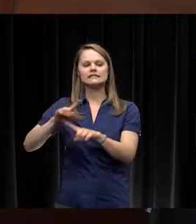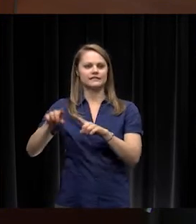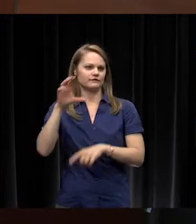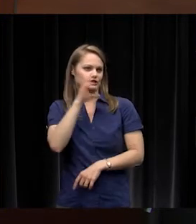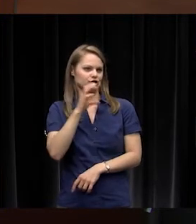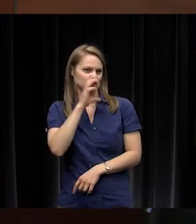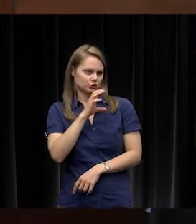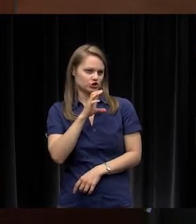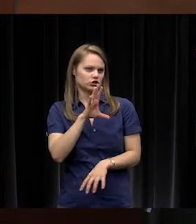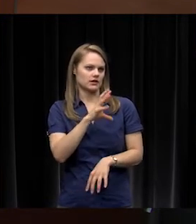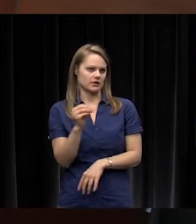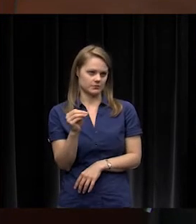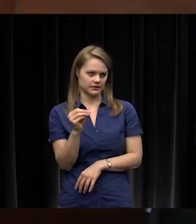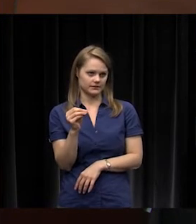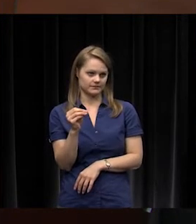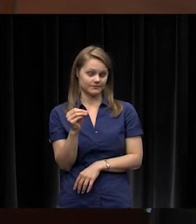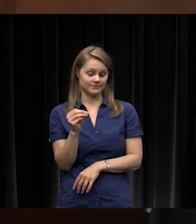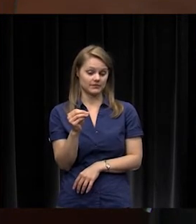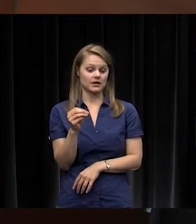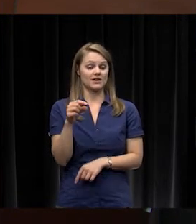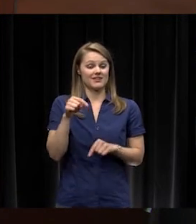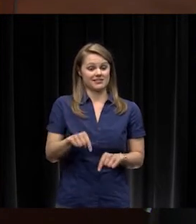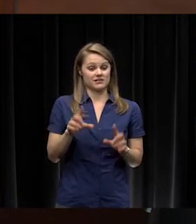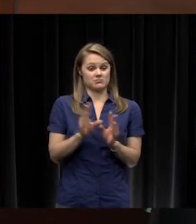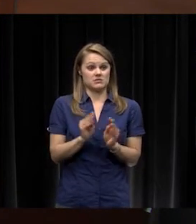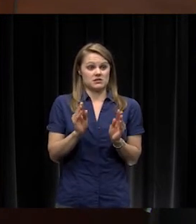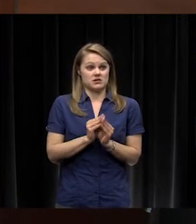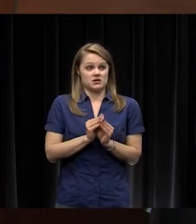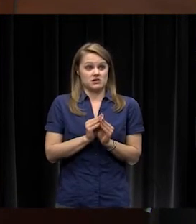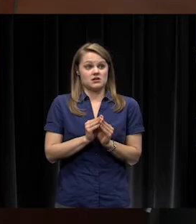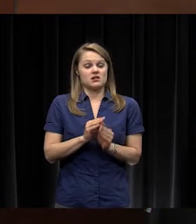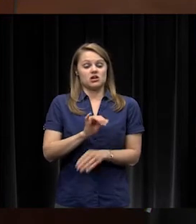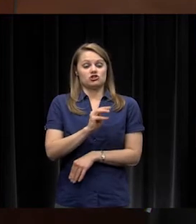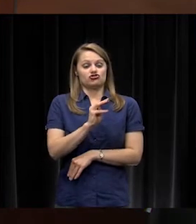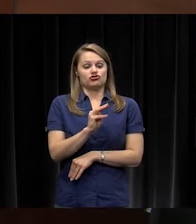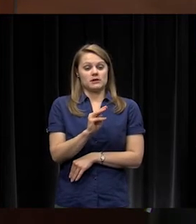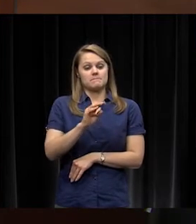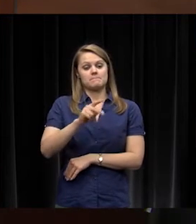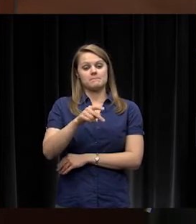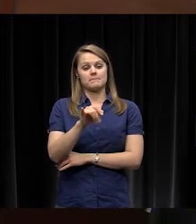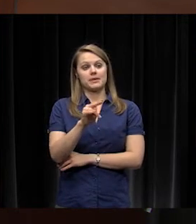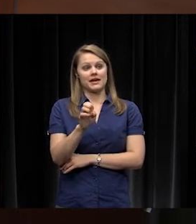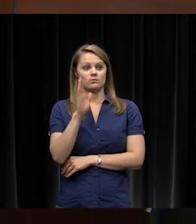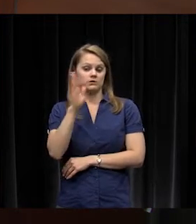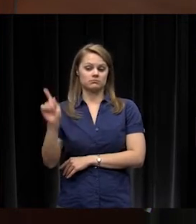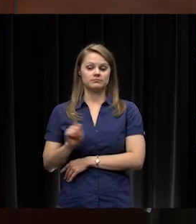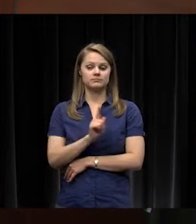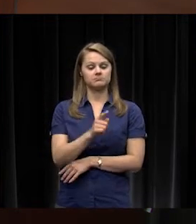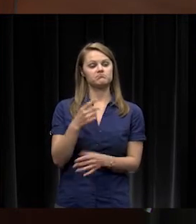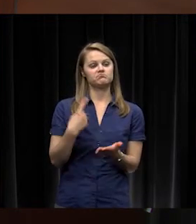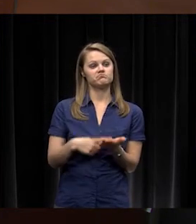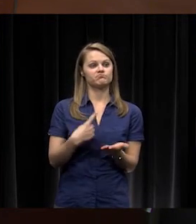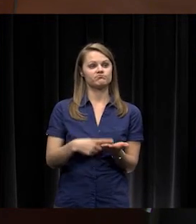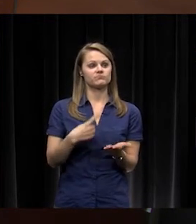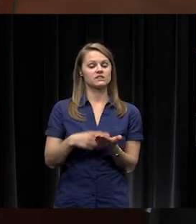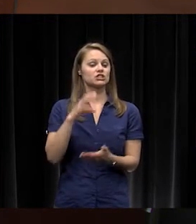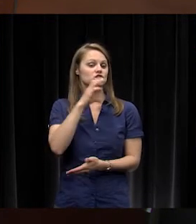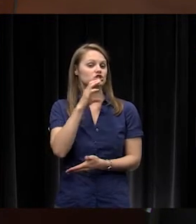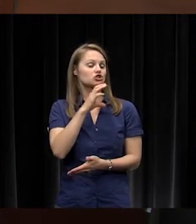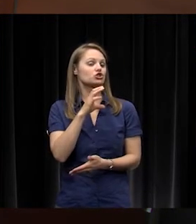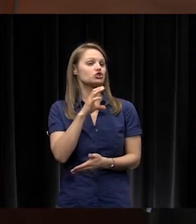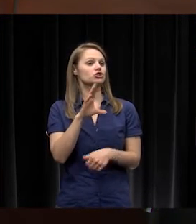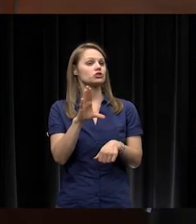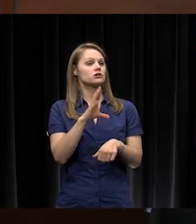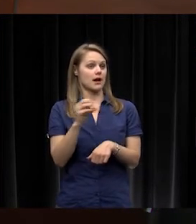this meeting here, we have Jim Payne in just a moment is going to come up and talk to us a little bit about the search firms that responded